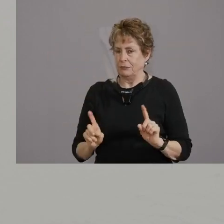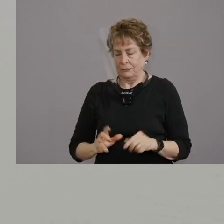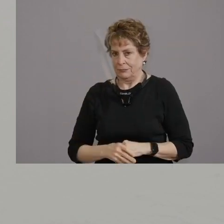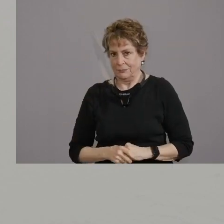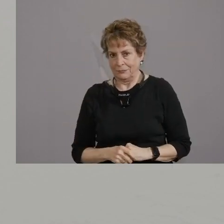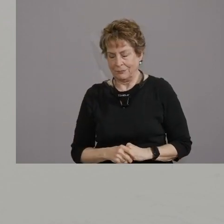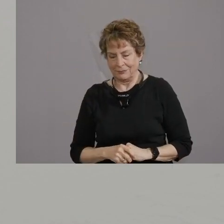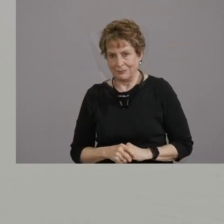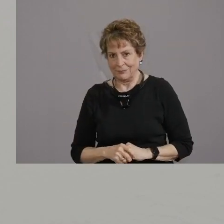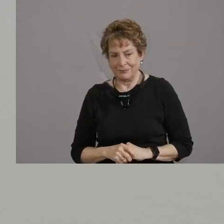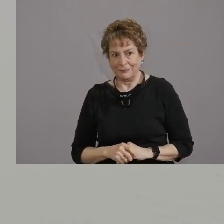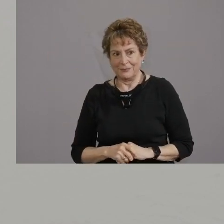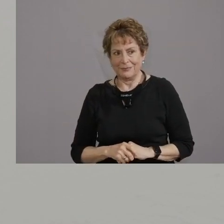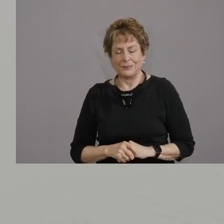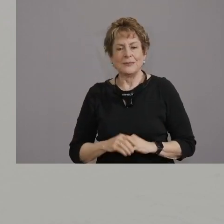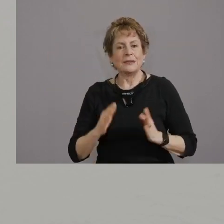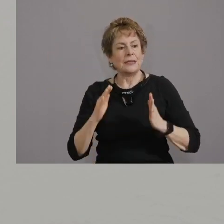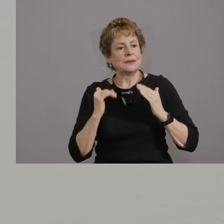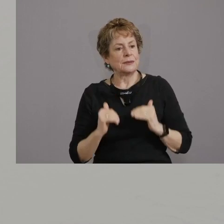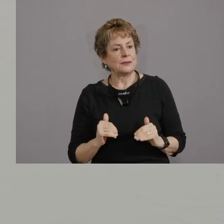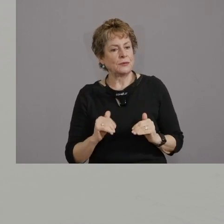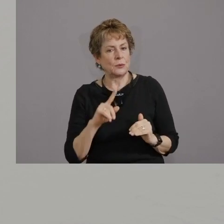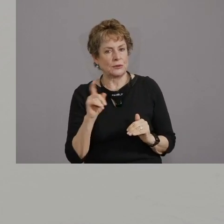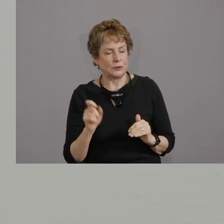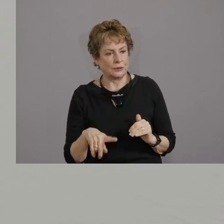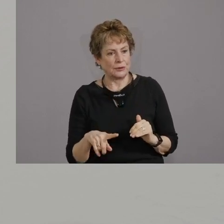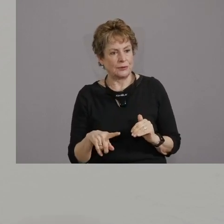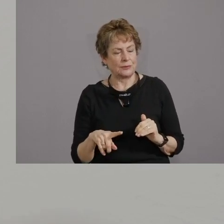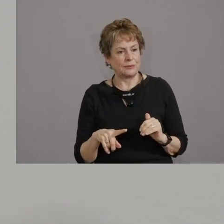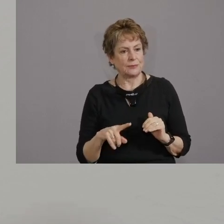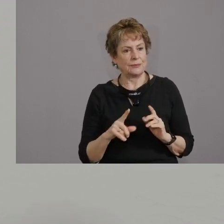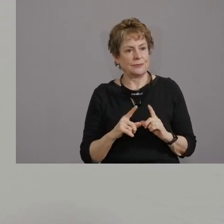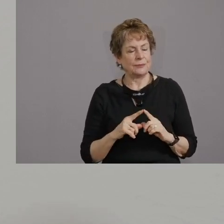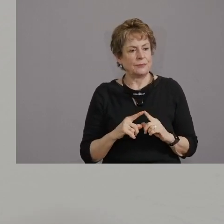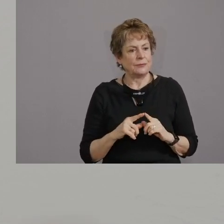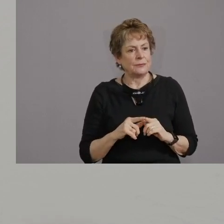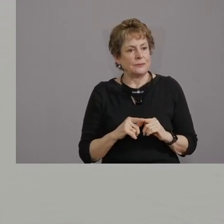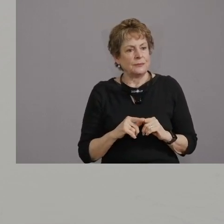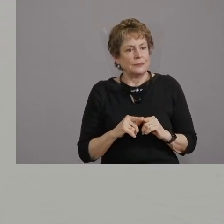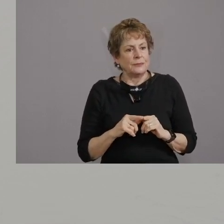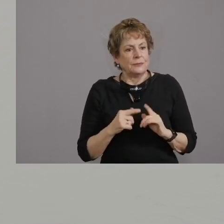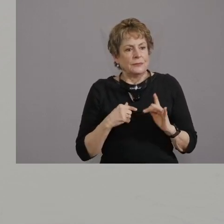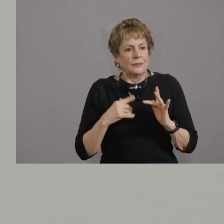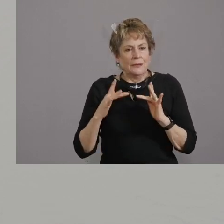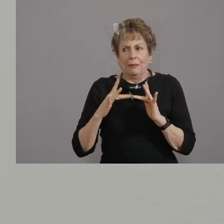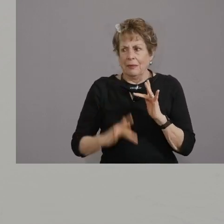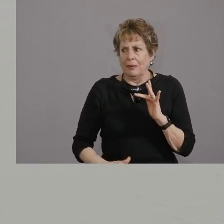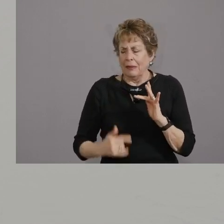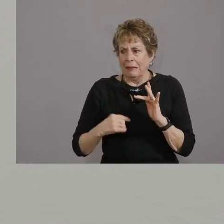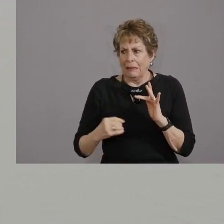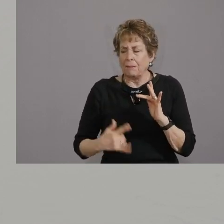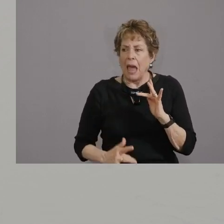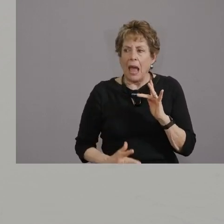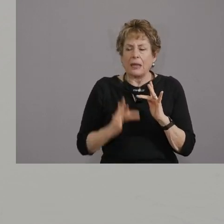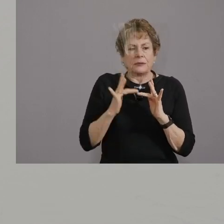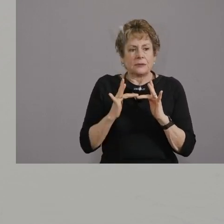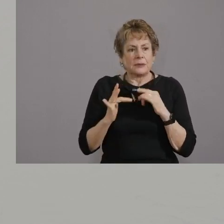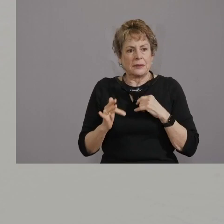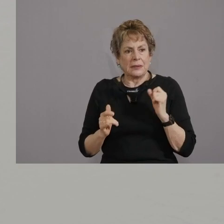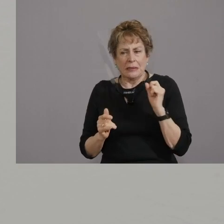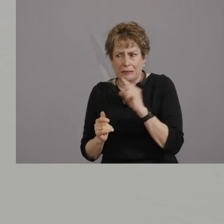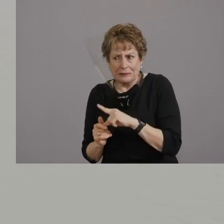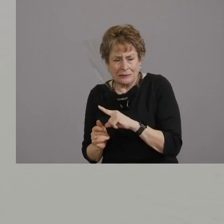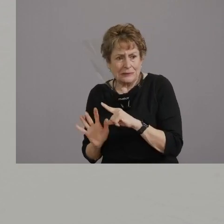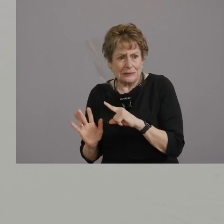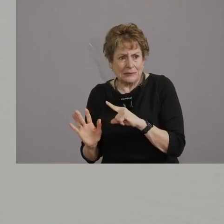my fault. I think I got locked out. Might have been my fault for asking the second question. I'm sure, for